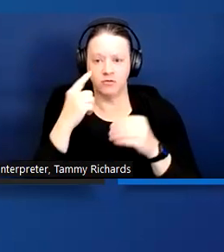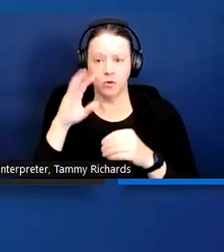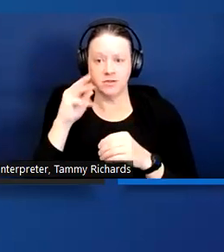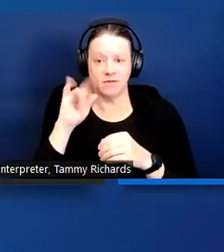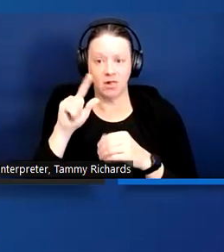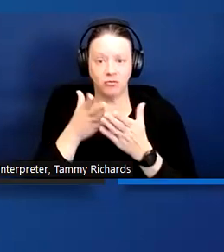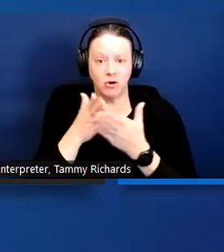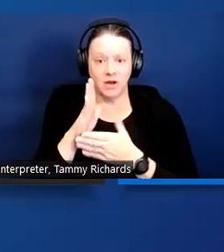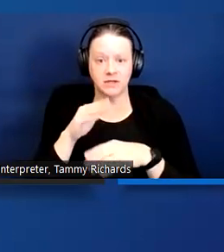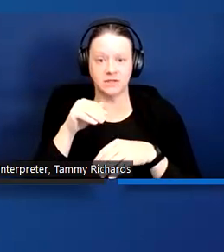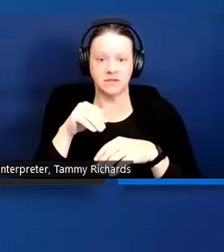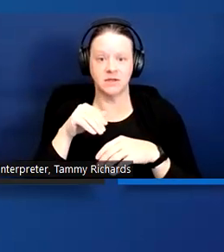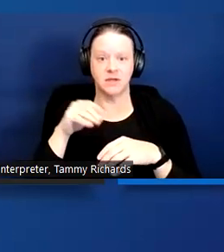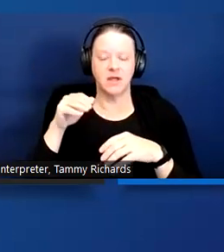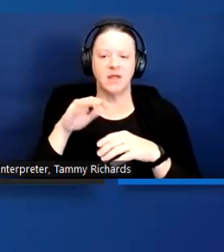at Accessing Higher Ground